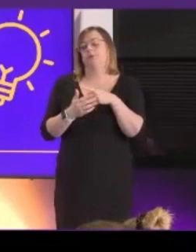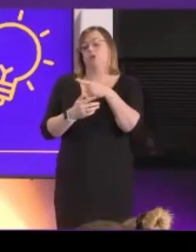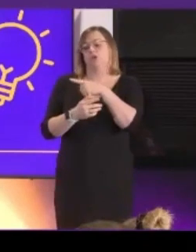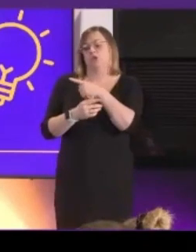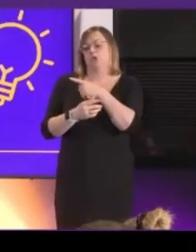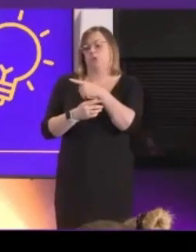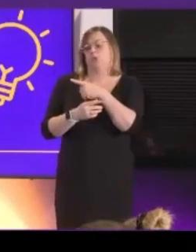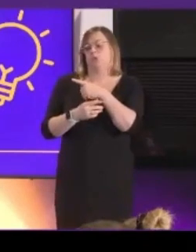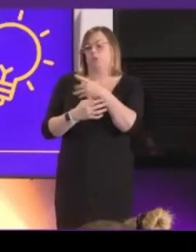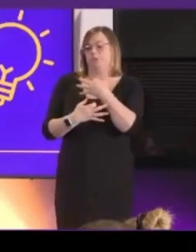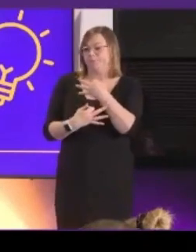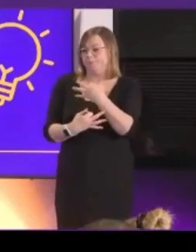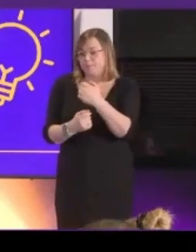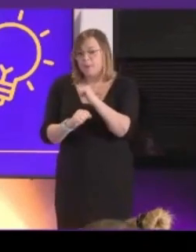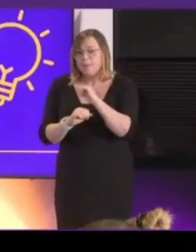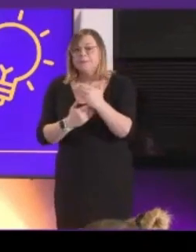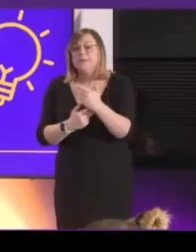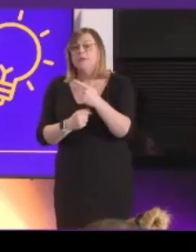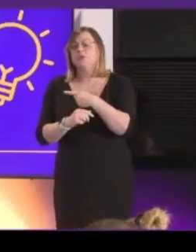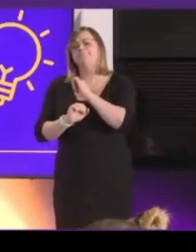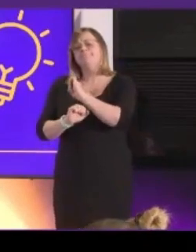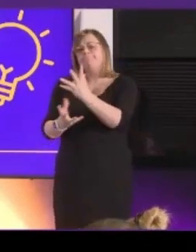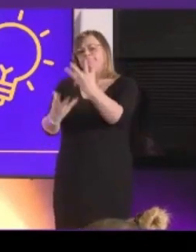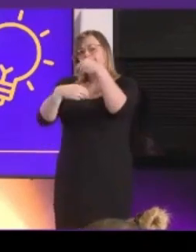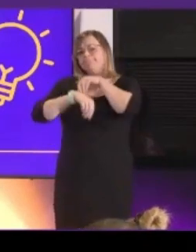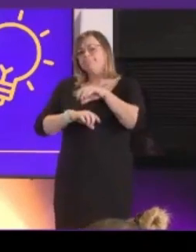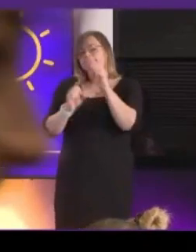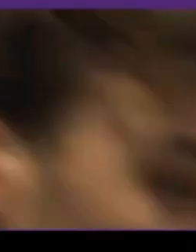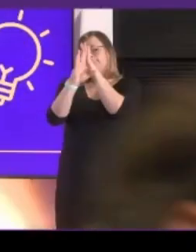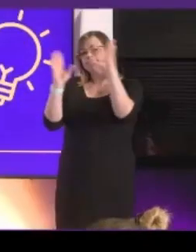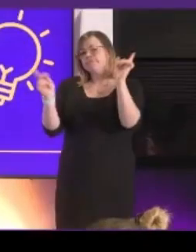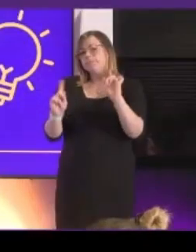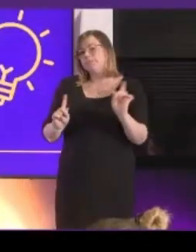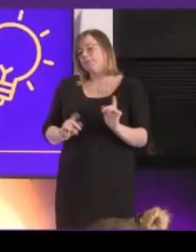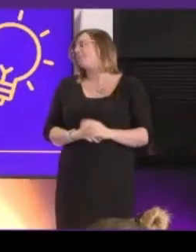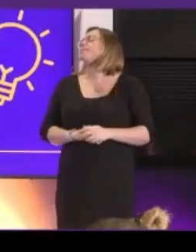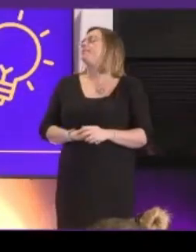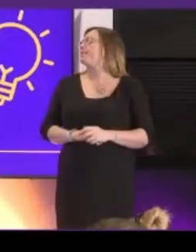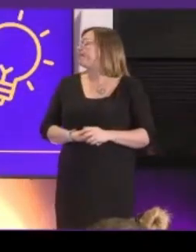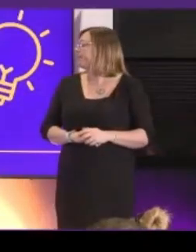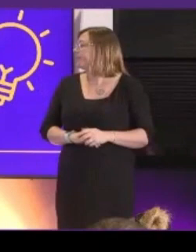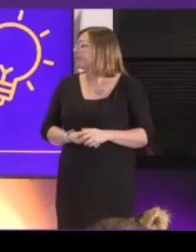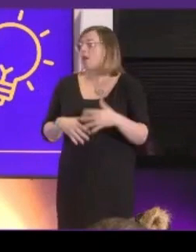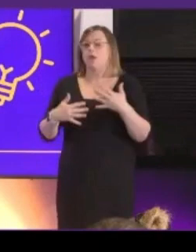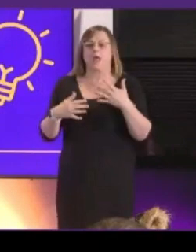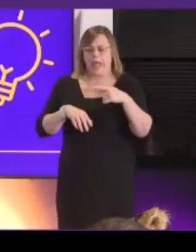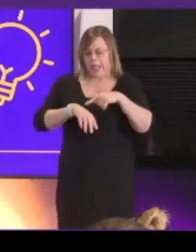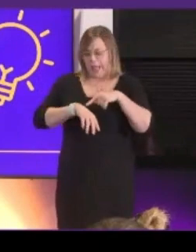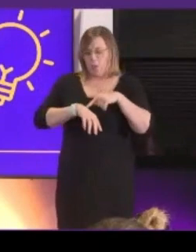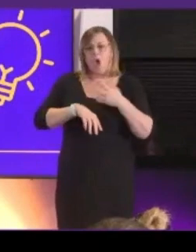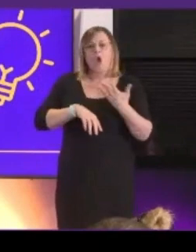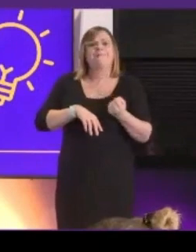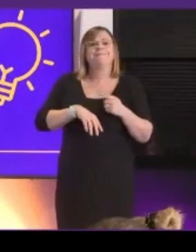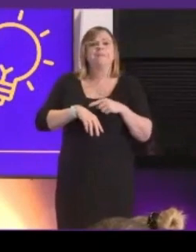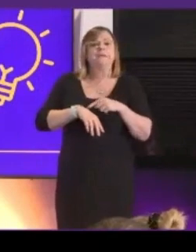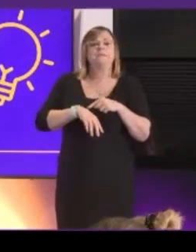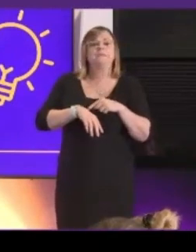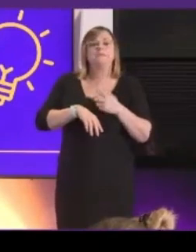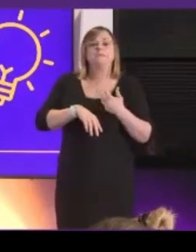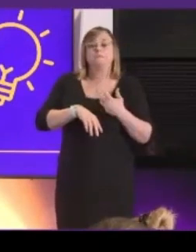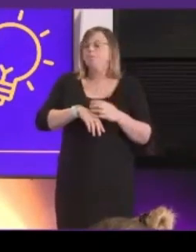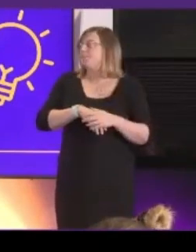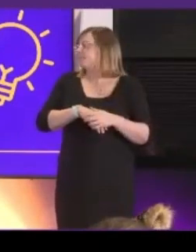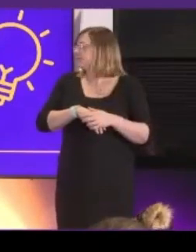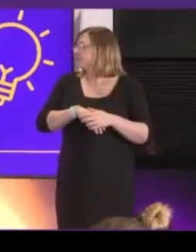in that session. What are your takeaways that you would... Wow, how long have we got? Midnight.